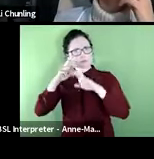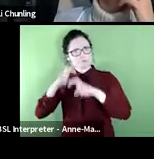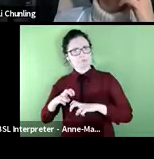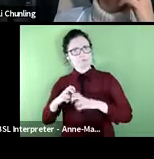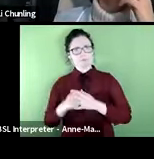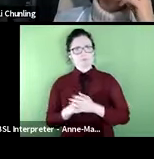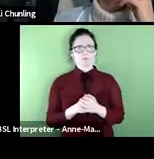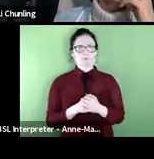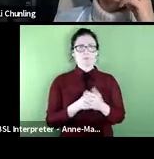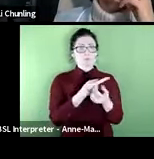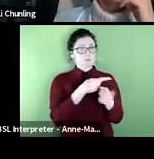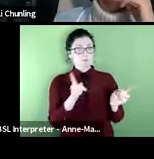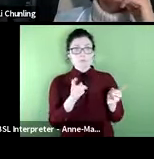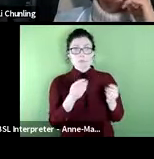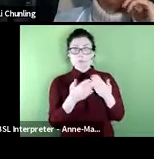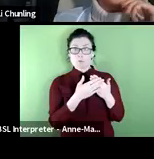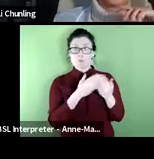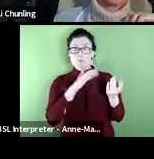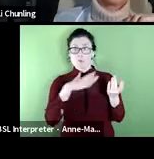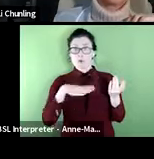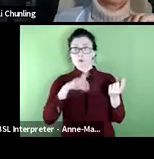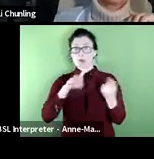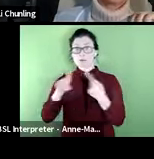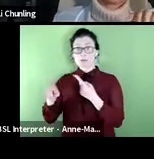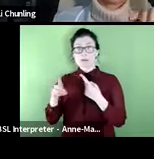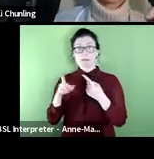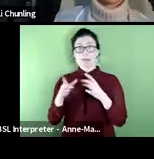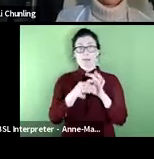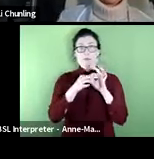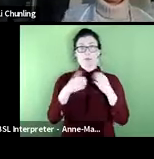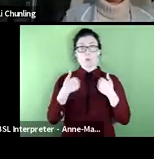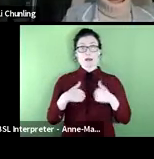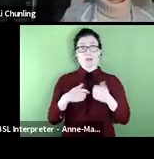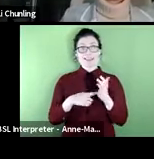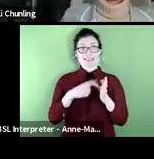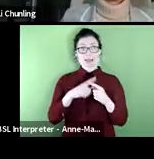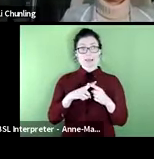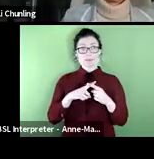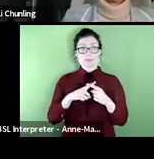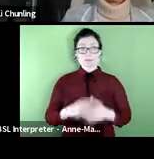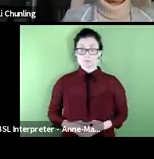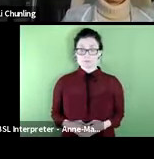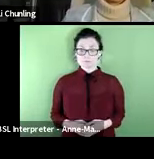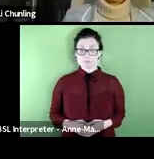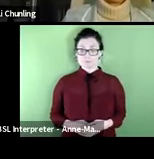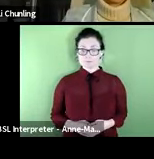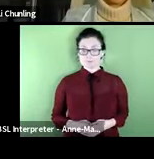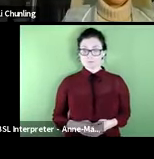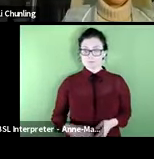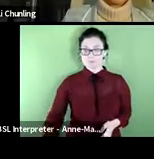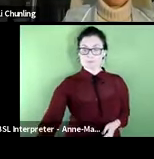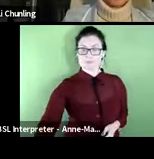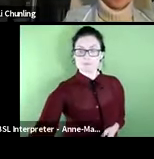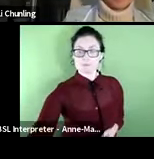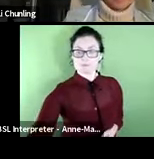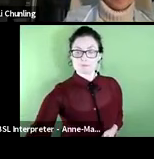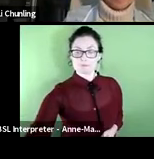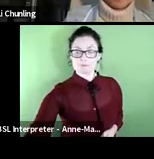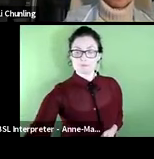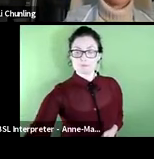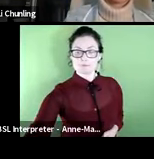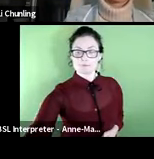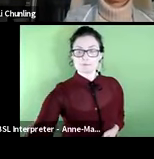wealth taxes? Do wealth taxes have any role to play in particular countries? I mean, Louis, do you want? Yeah, Louis, do you want to